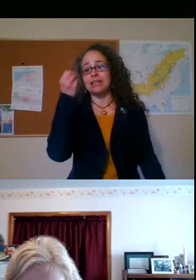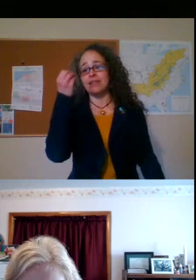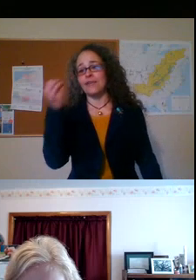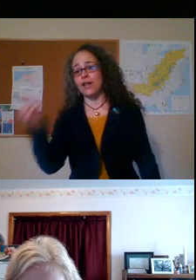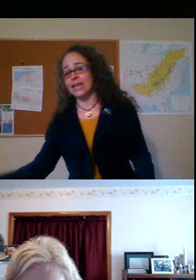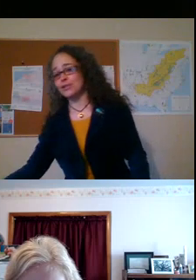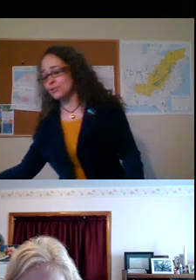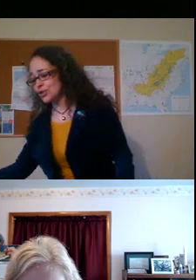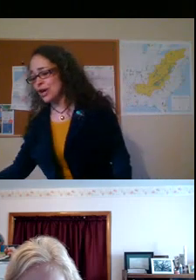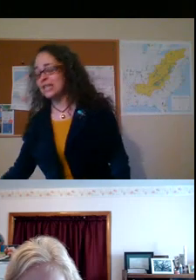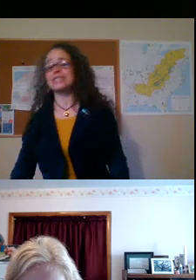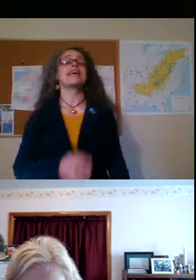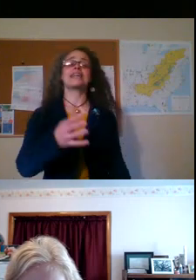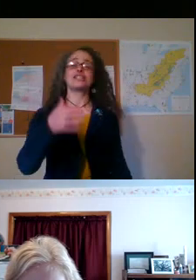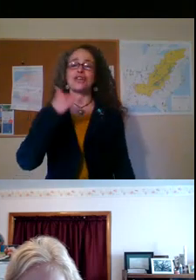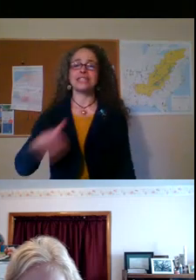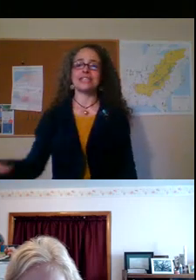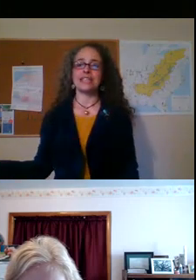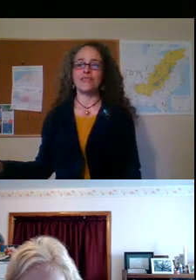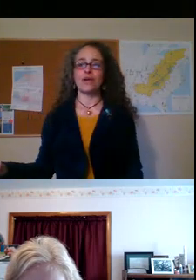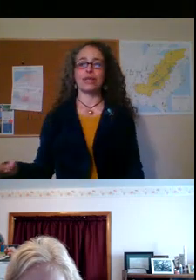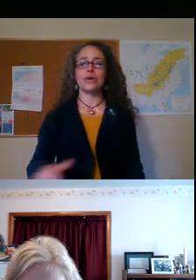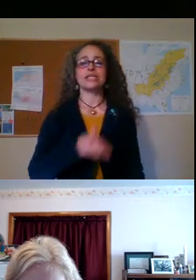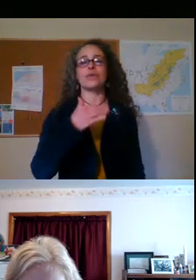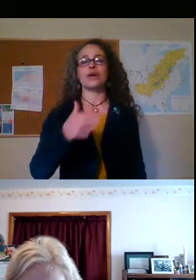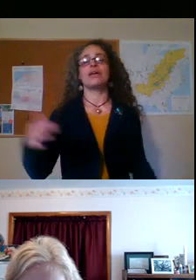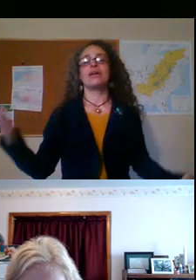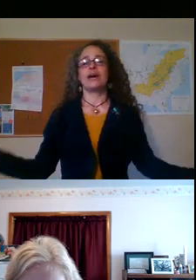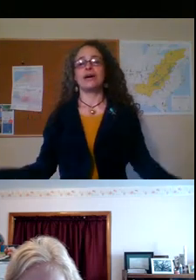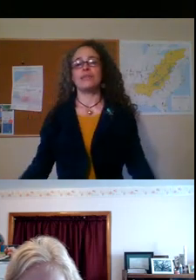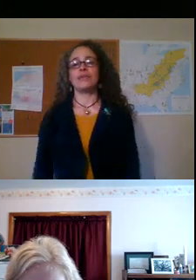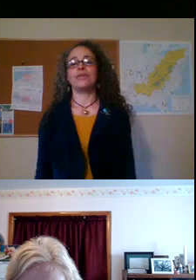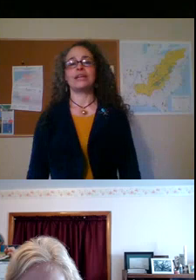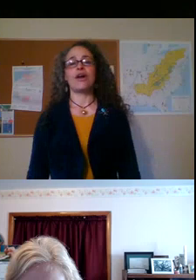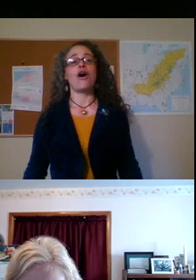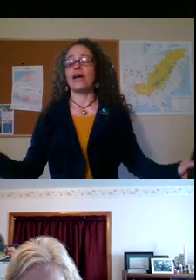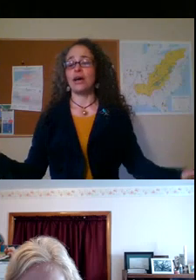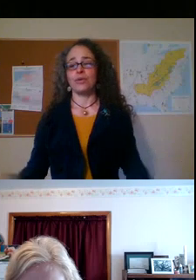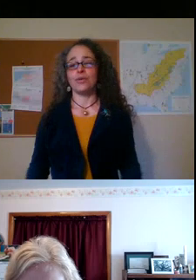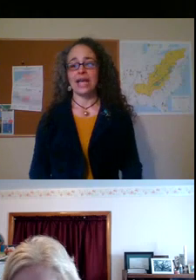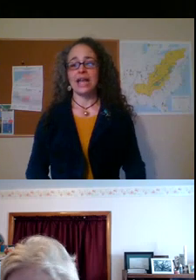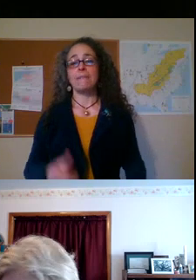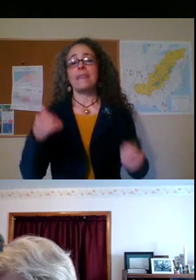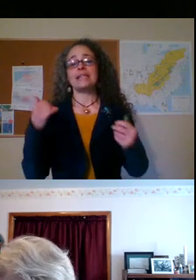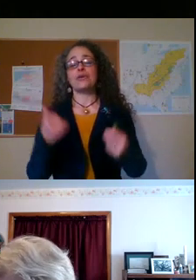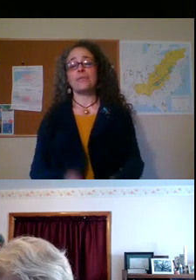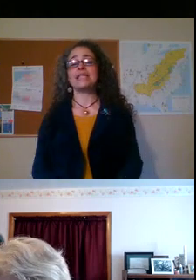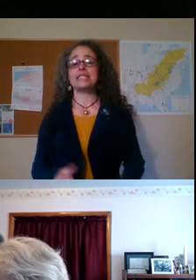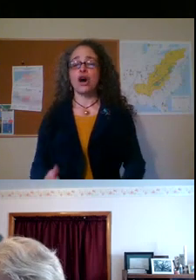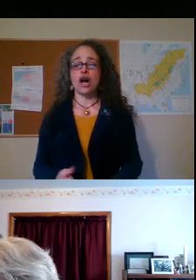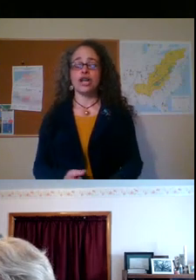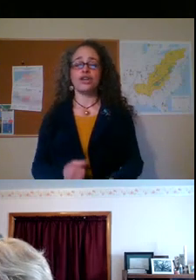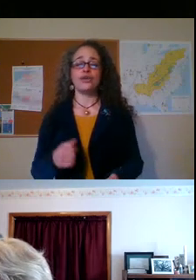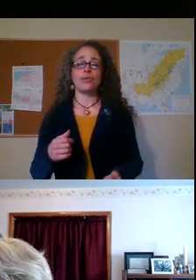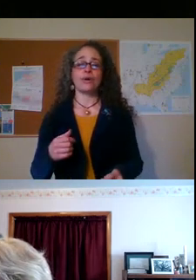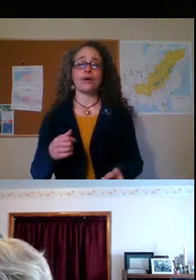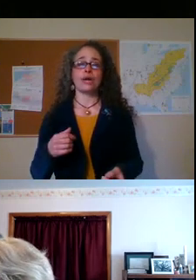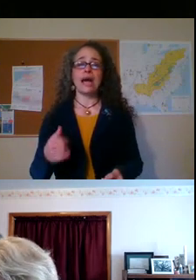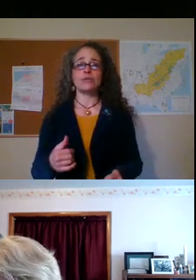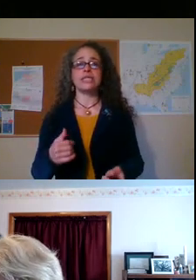of basically falling into distress, and distress is at the very lowest, where you need all the help you can get. And so based